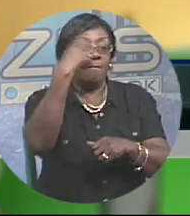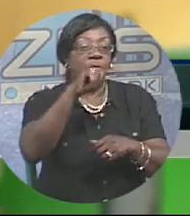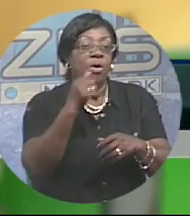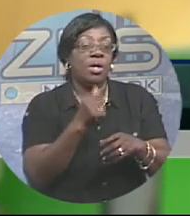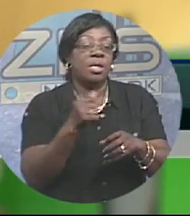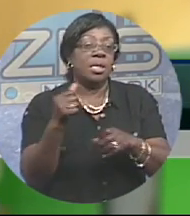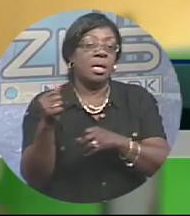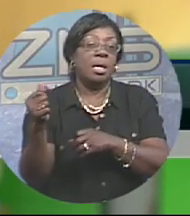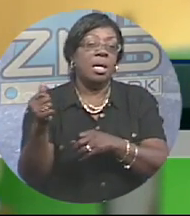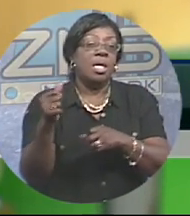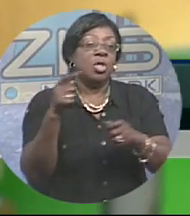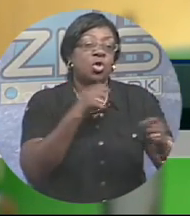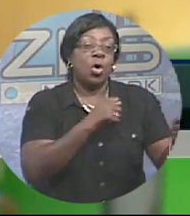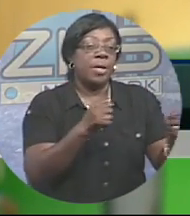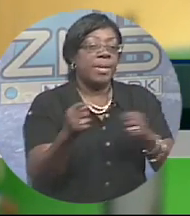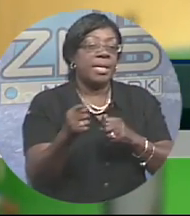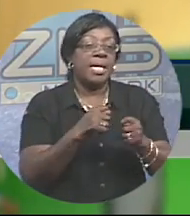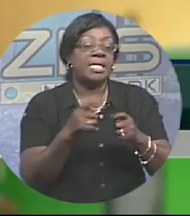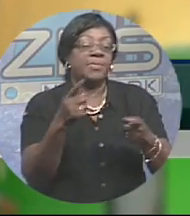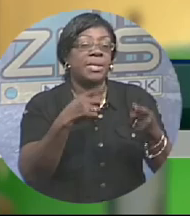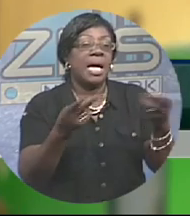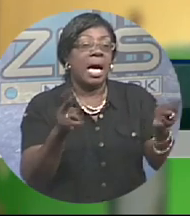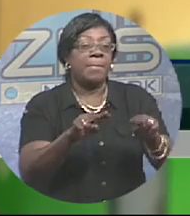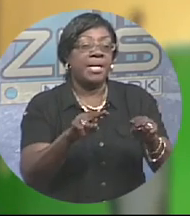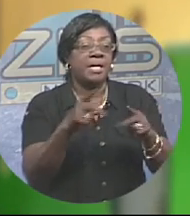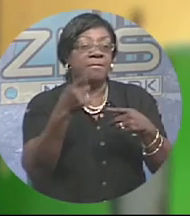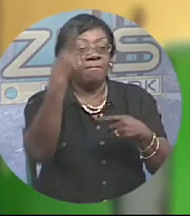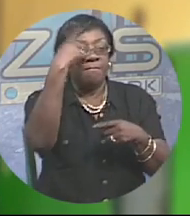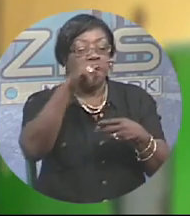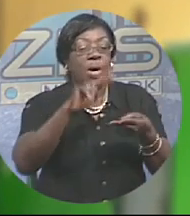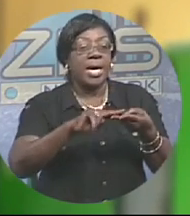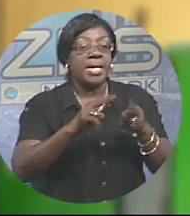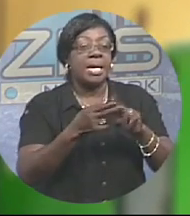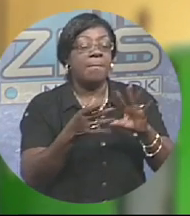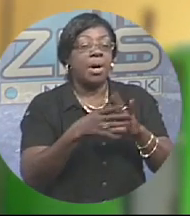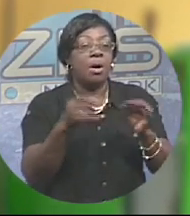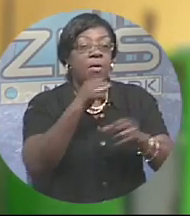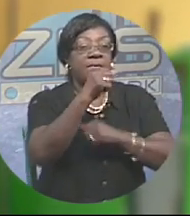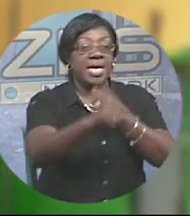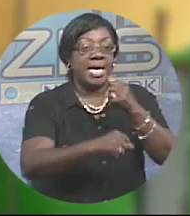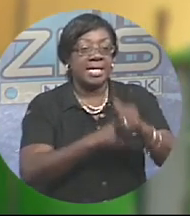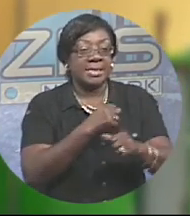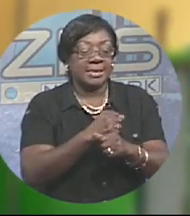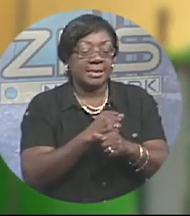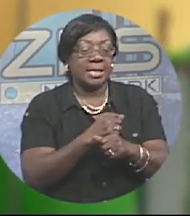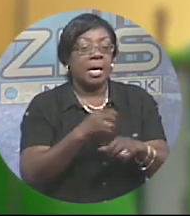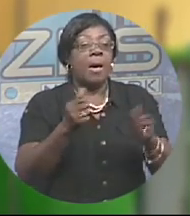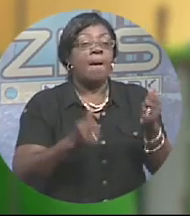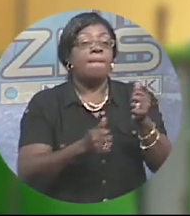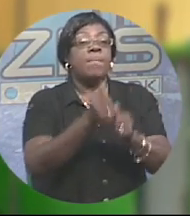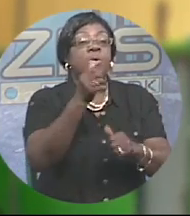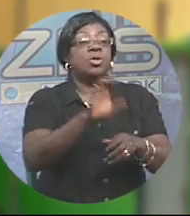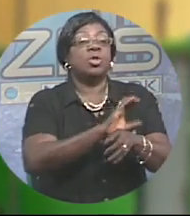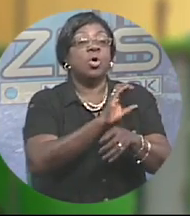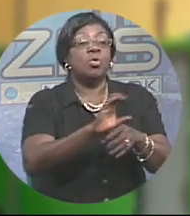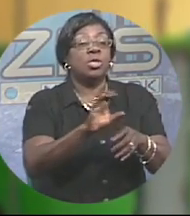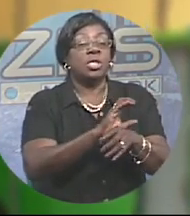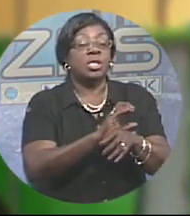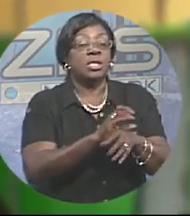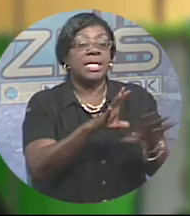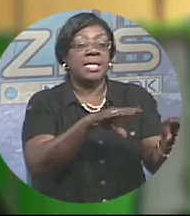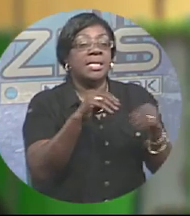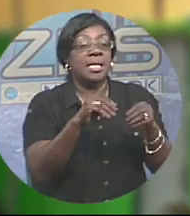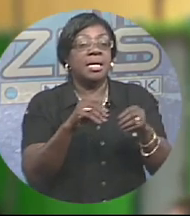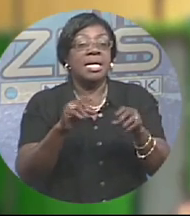tournament. It's been going on for a number of years. It's the test that most coaches use in Nassau to kind of get their teams ready